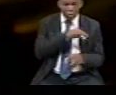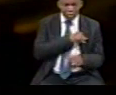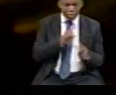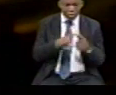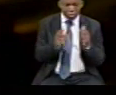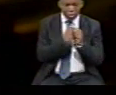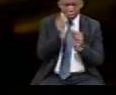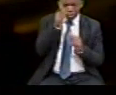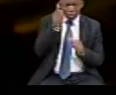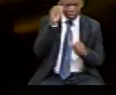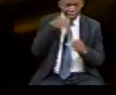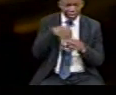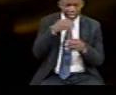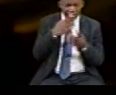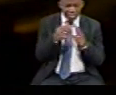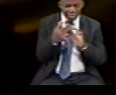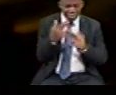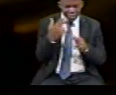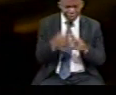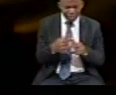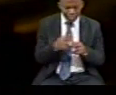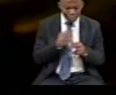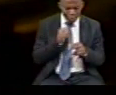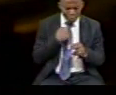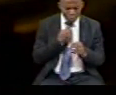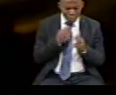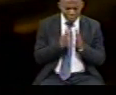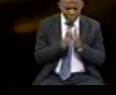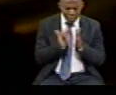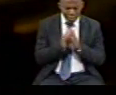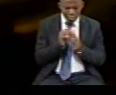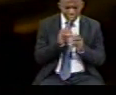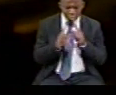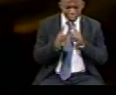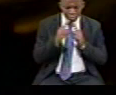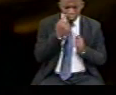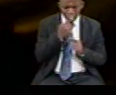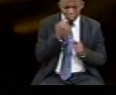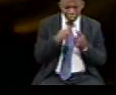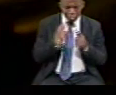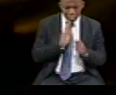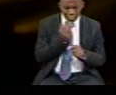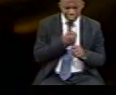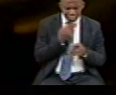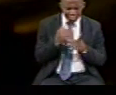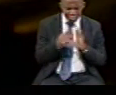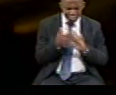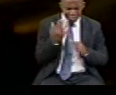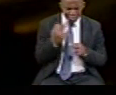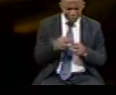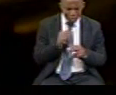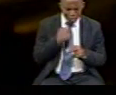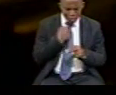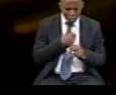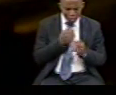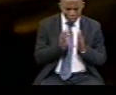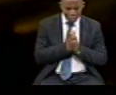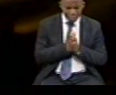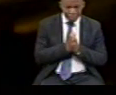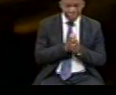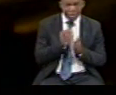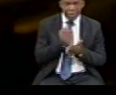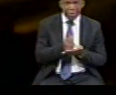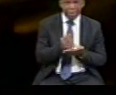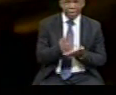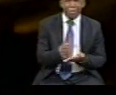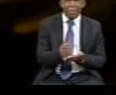in Jesus' name. We just pray, Lord, that you speak to us at this time. In Jesus' name we pray. I'm talking to us